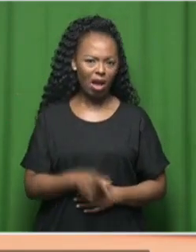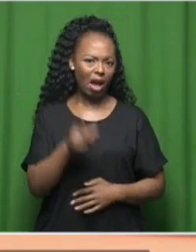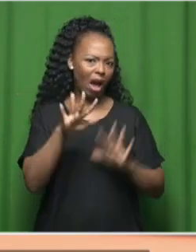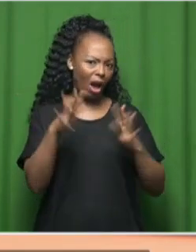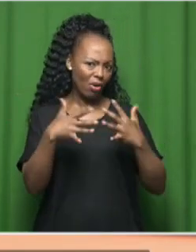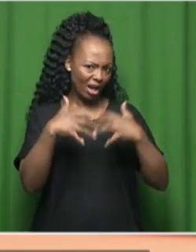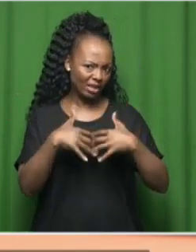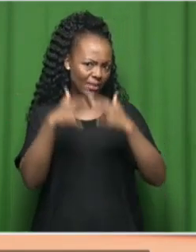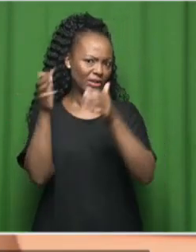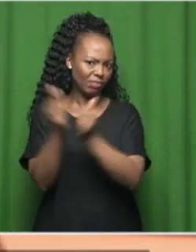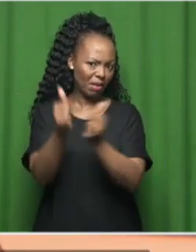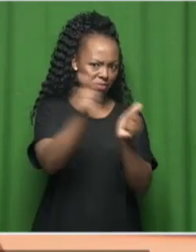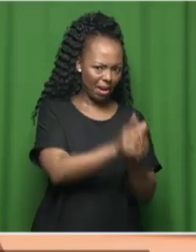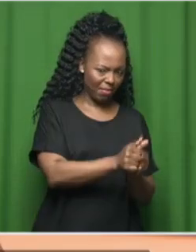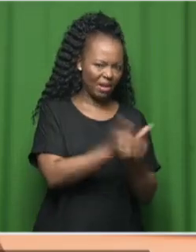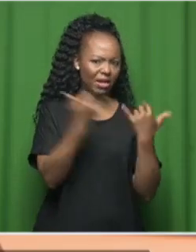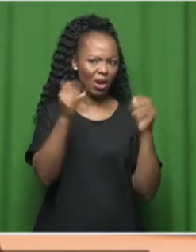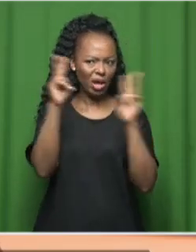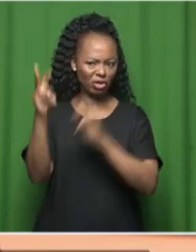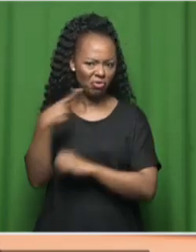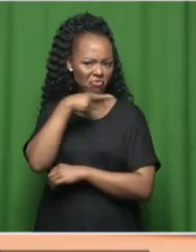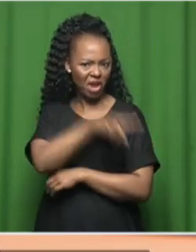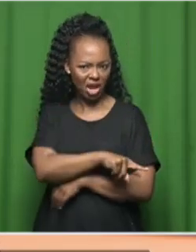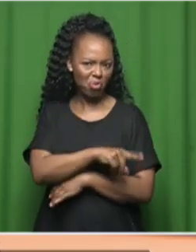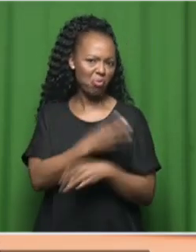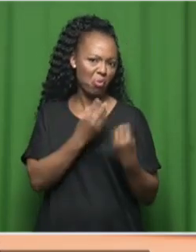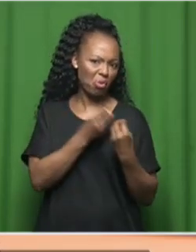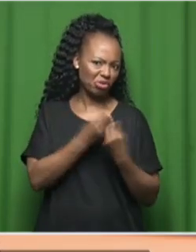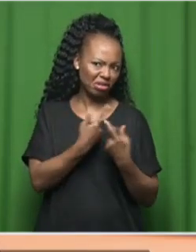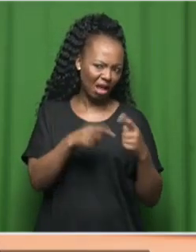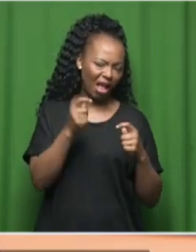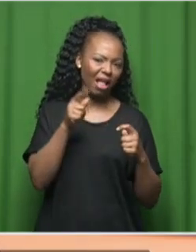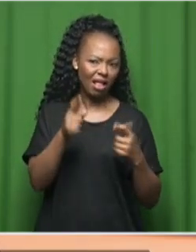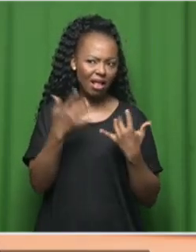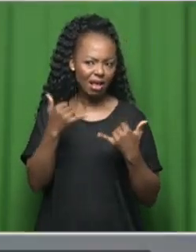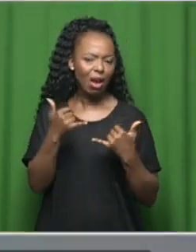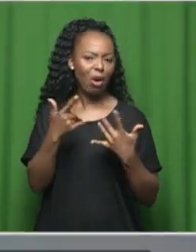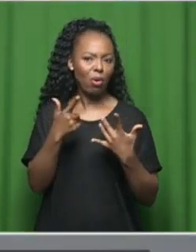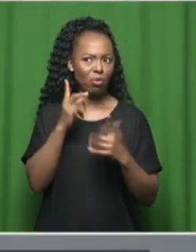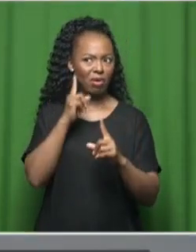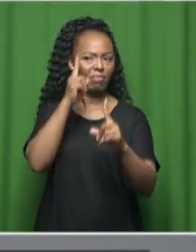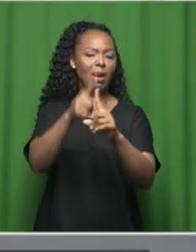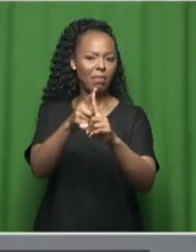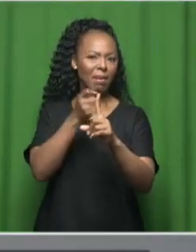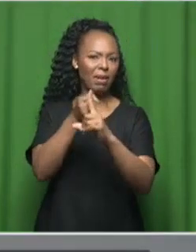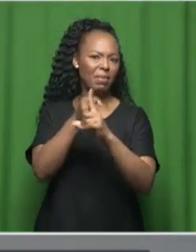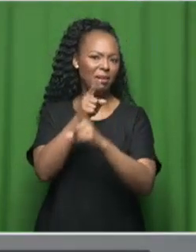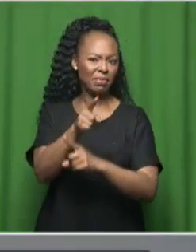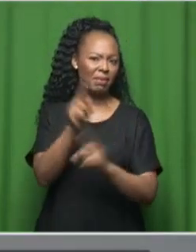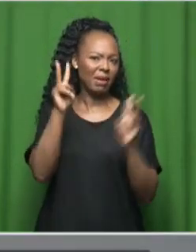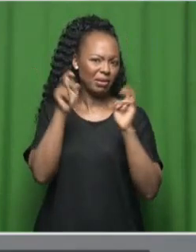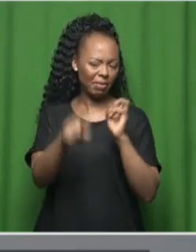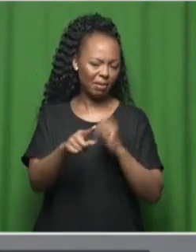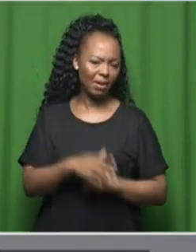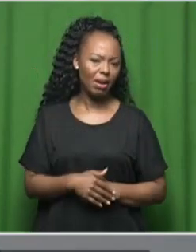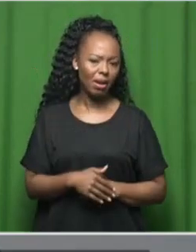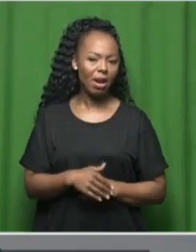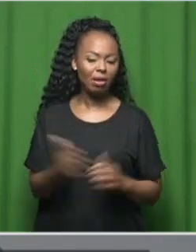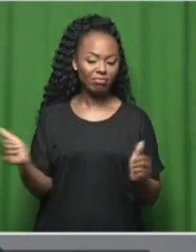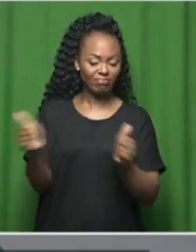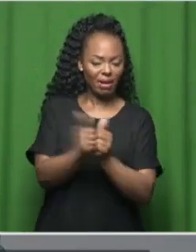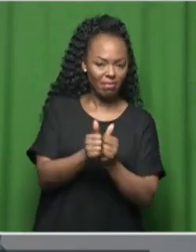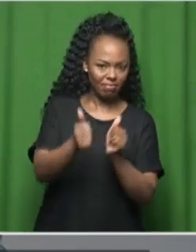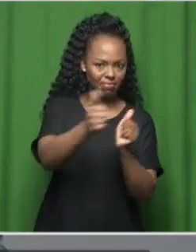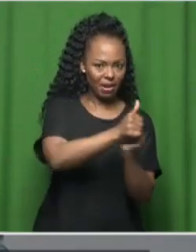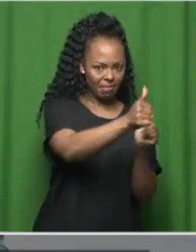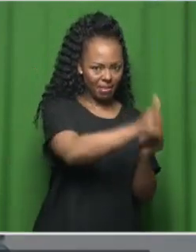Alliance Against Counterfeit Goods, and what do you aim to achieve with it? I mean, the purpose behind starting Alliance Against Counterfeit